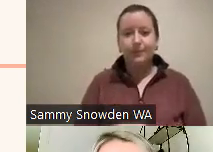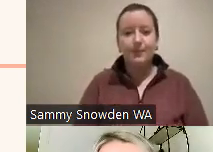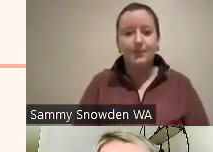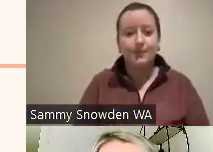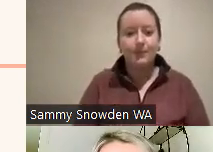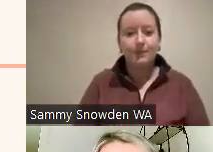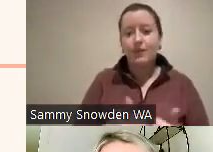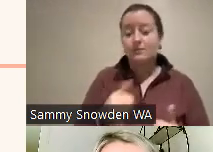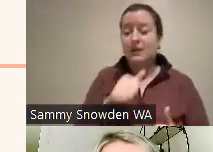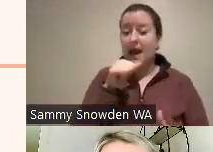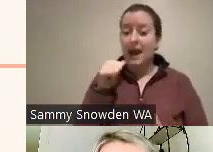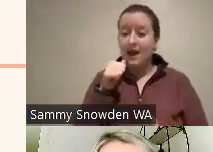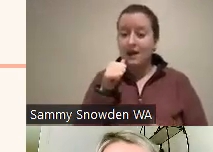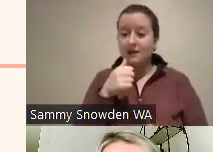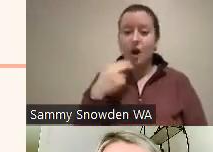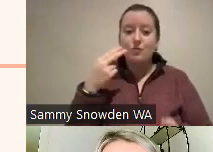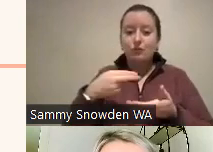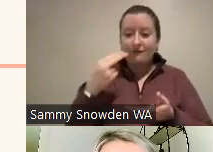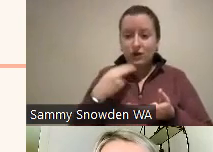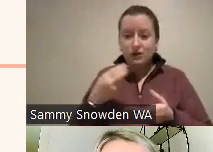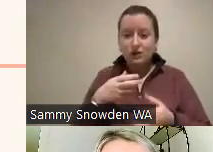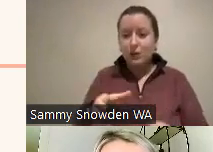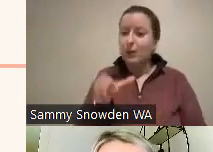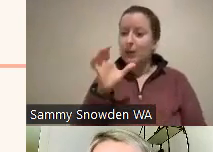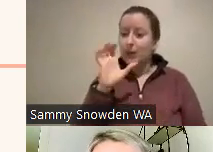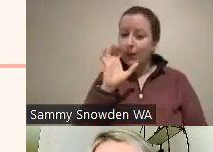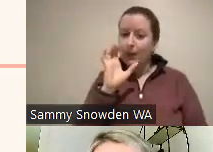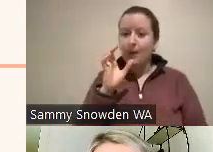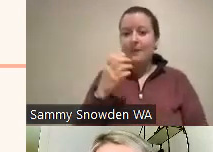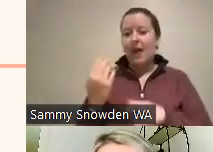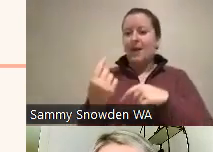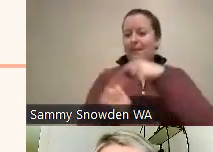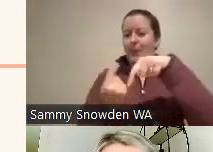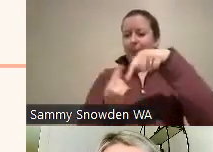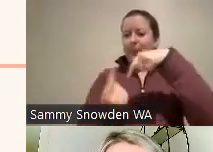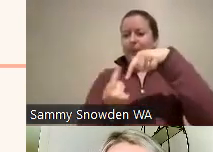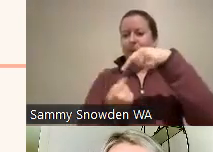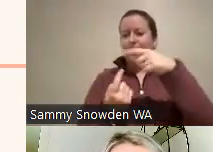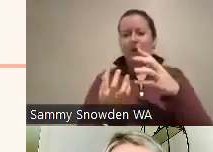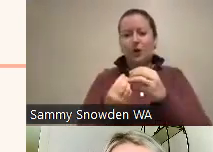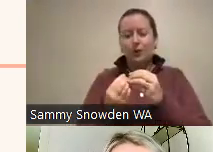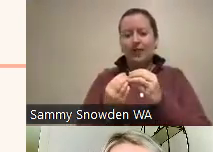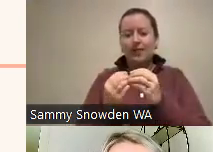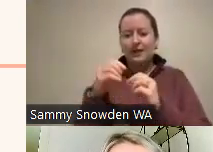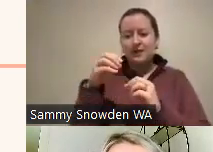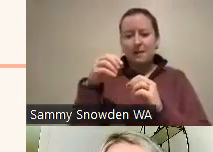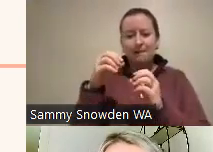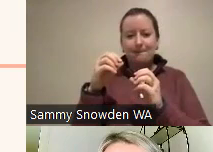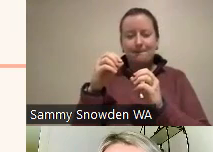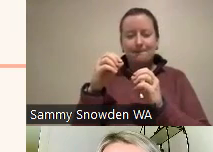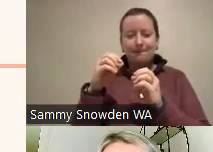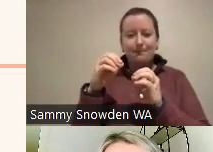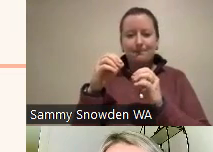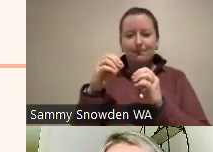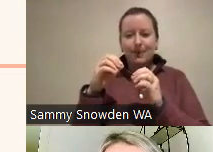With frozen berries, the vanilla plant protein, a frozen banana, some almond milk or whatever milk you prefer, and some